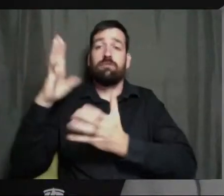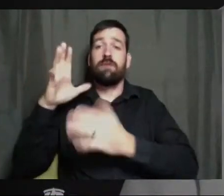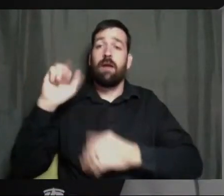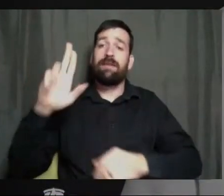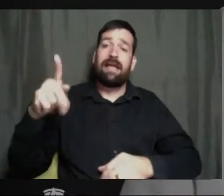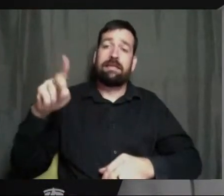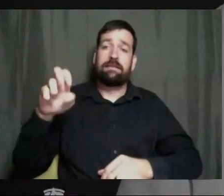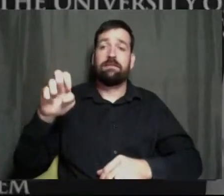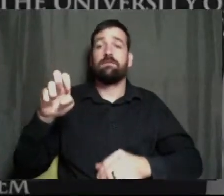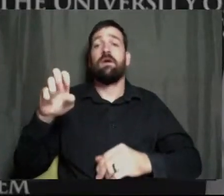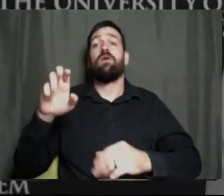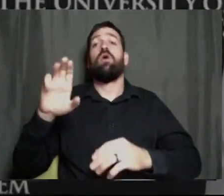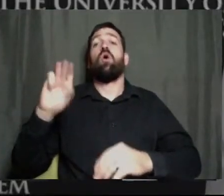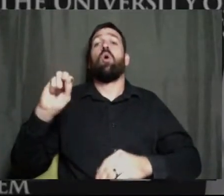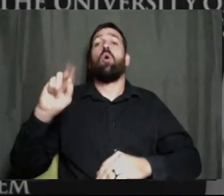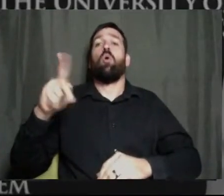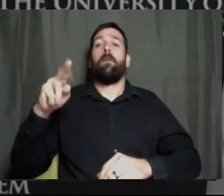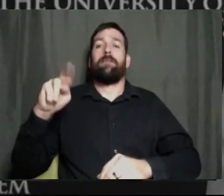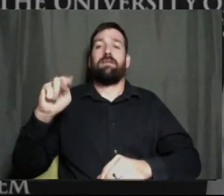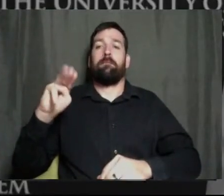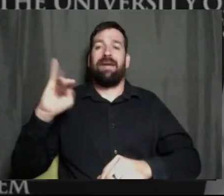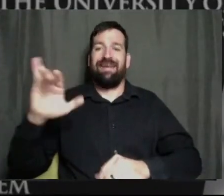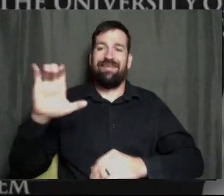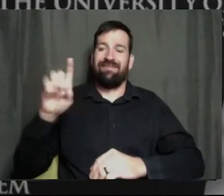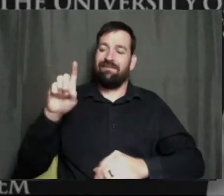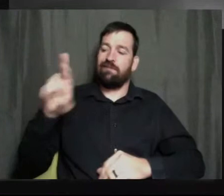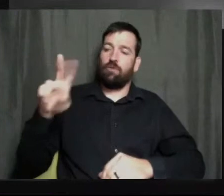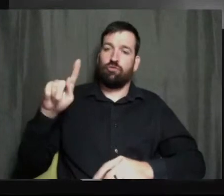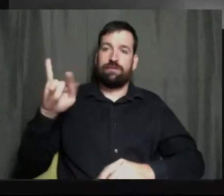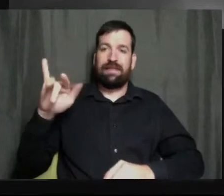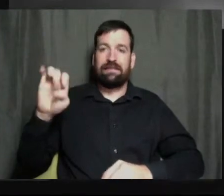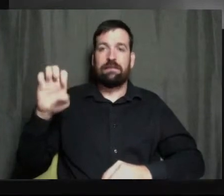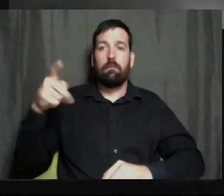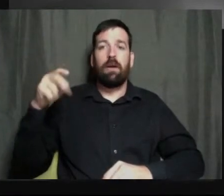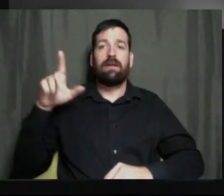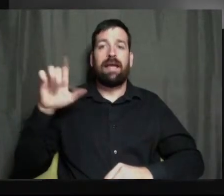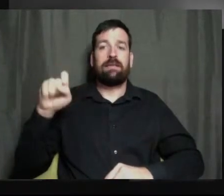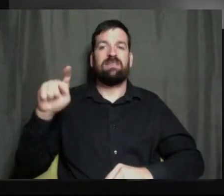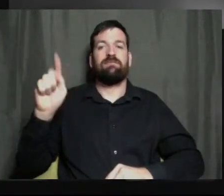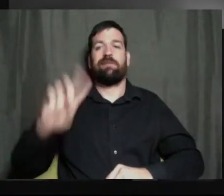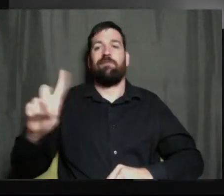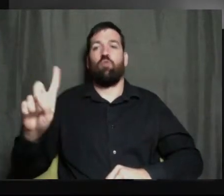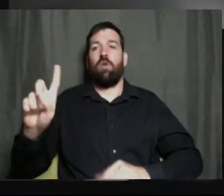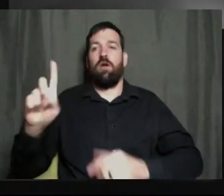with Dr. Stites podcasts. Now everywhere podcasts are available.